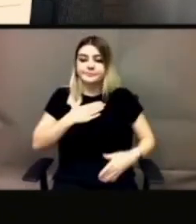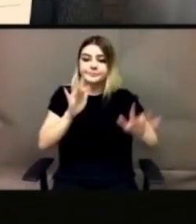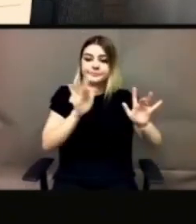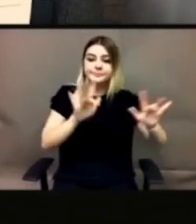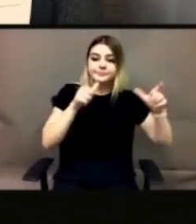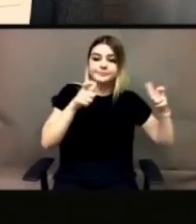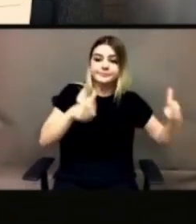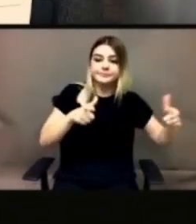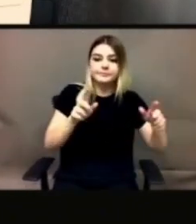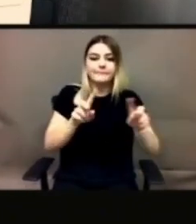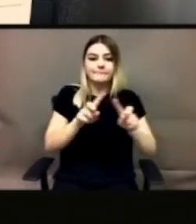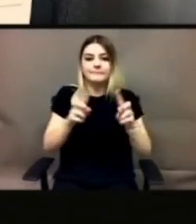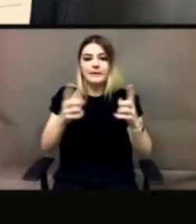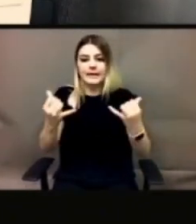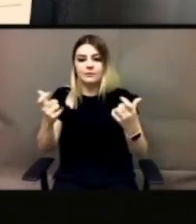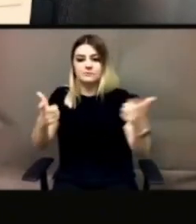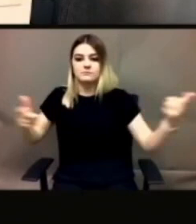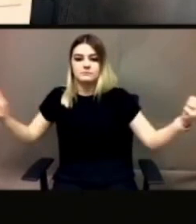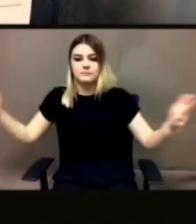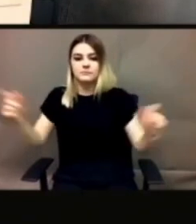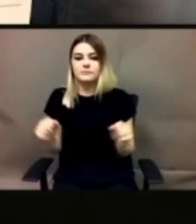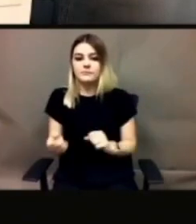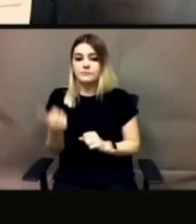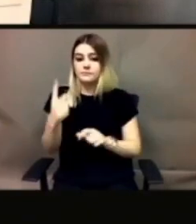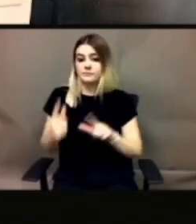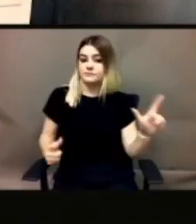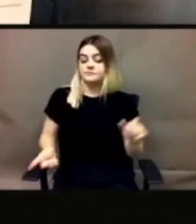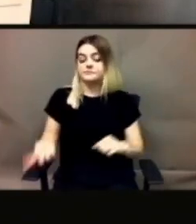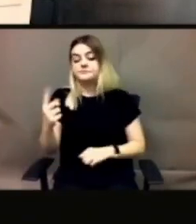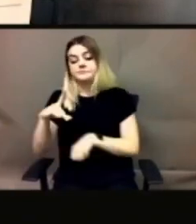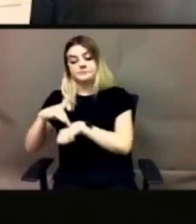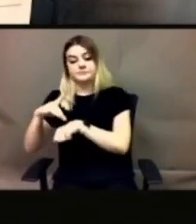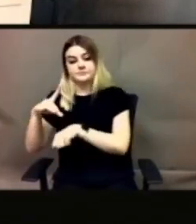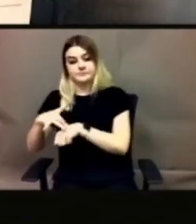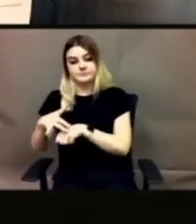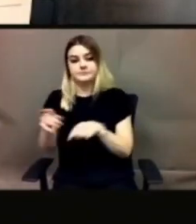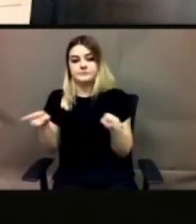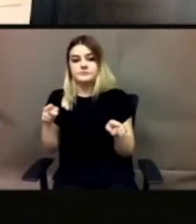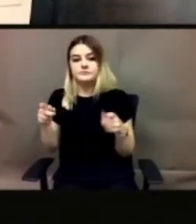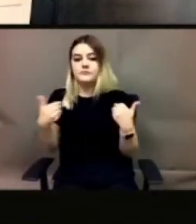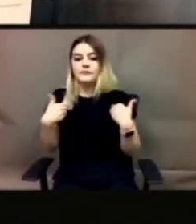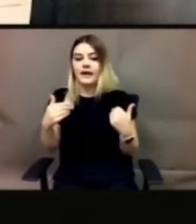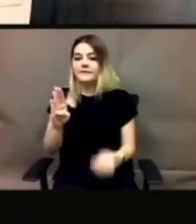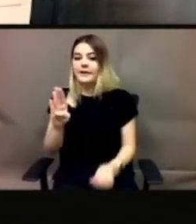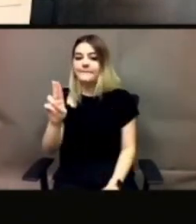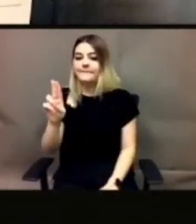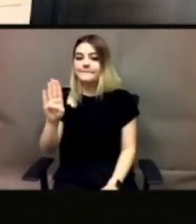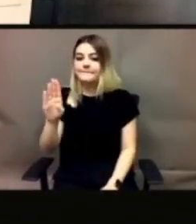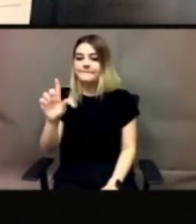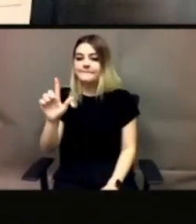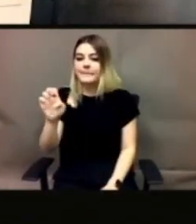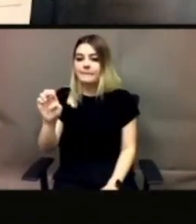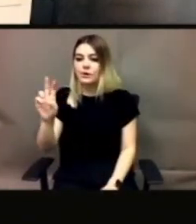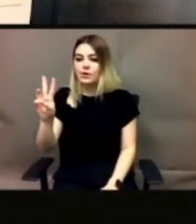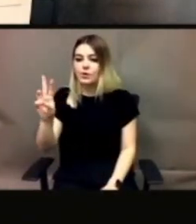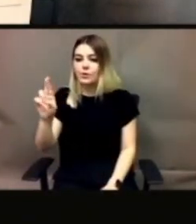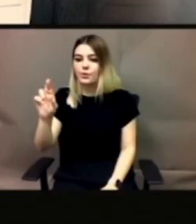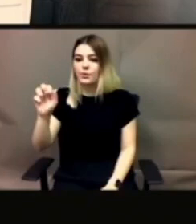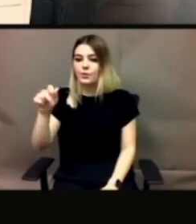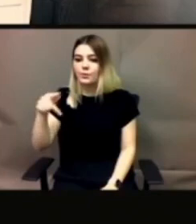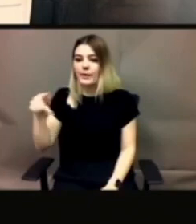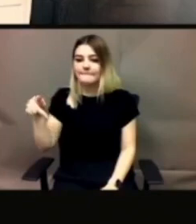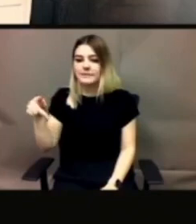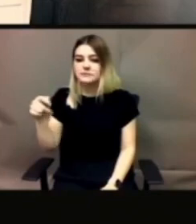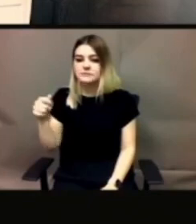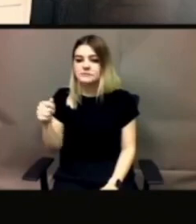One is left and one is earth. And I'm got this bubble wrap as an insulator, and it has a hole in it. Can